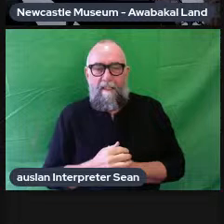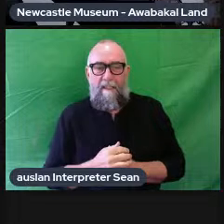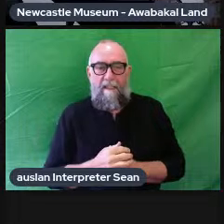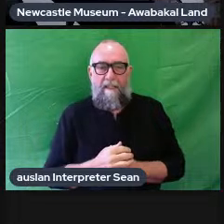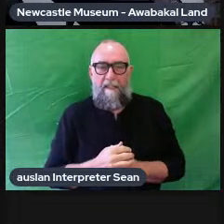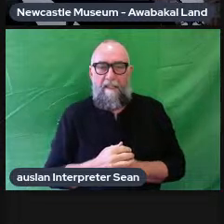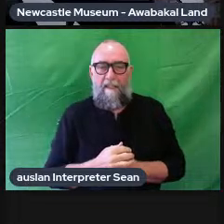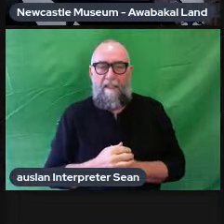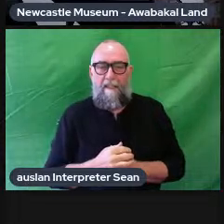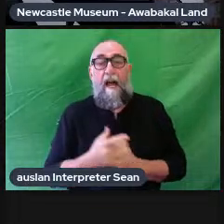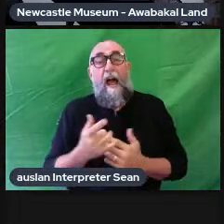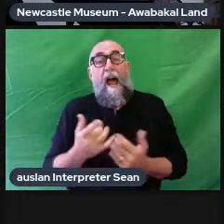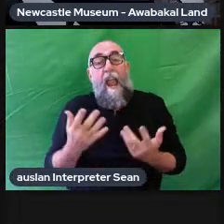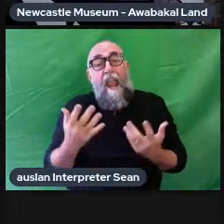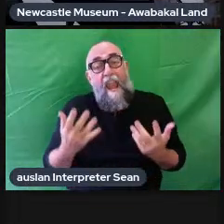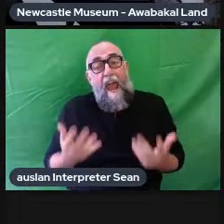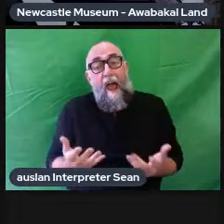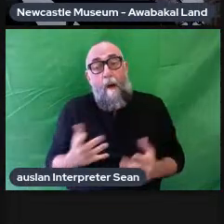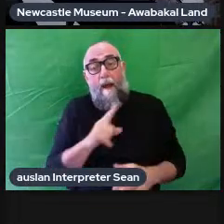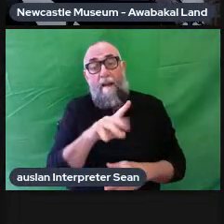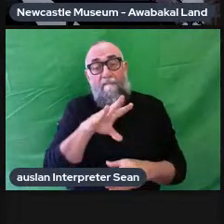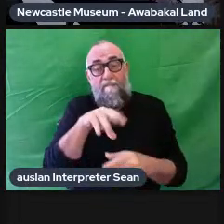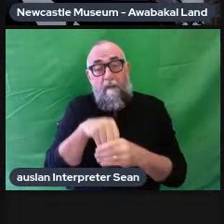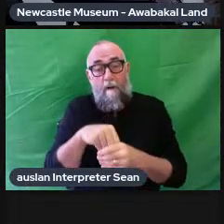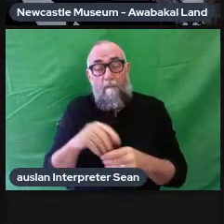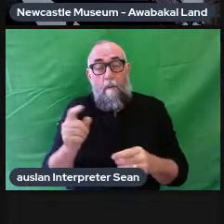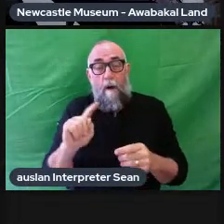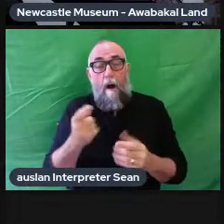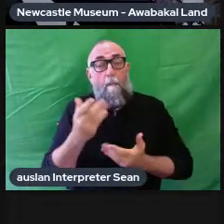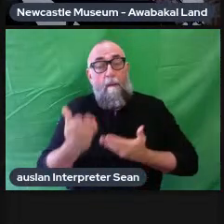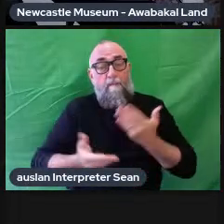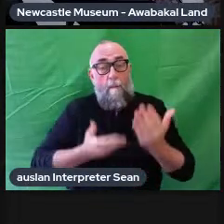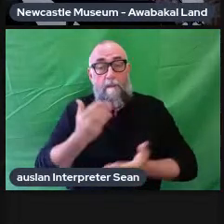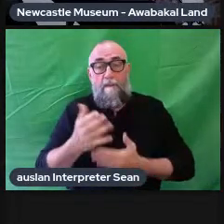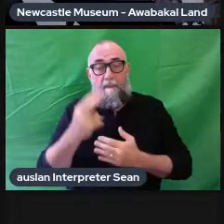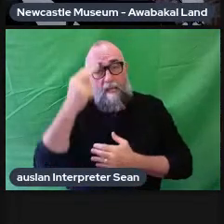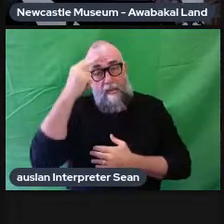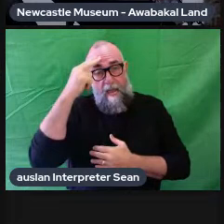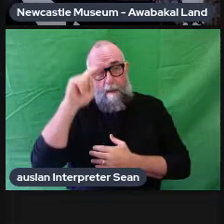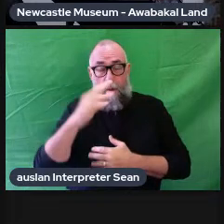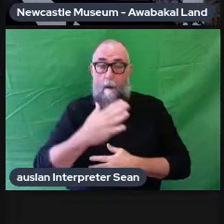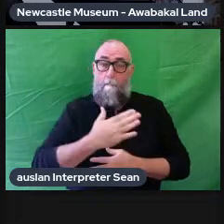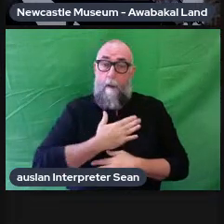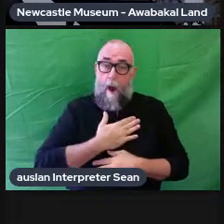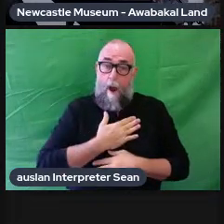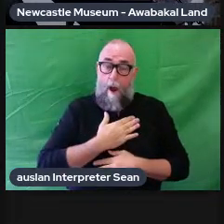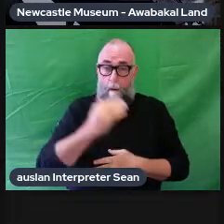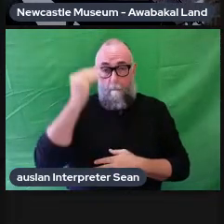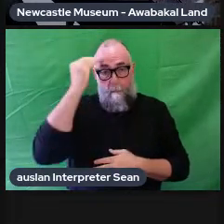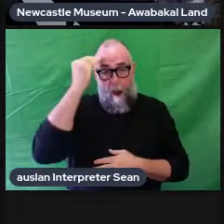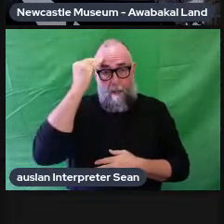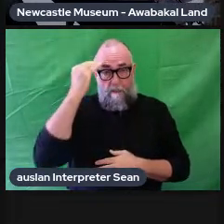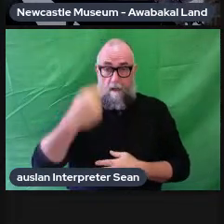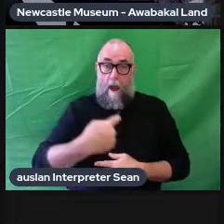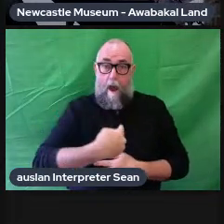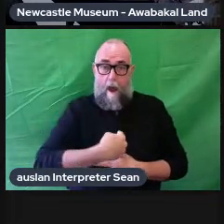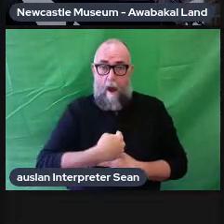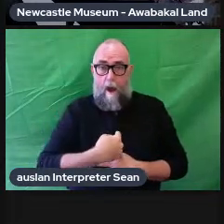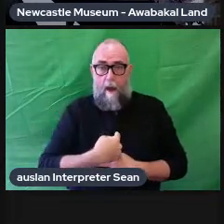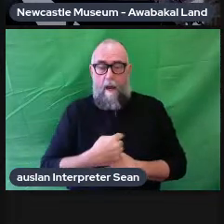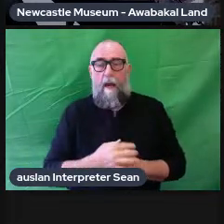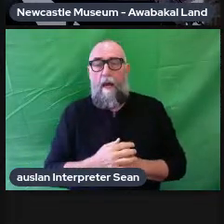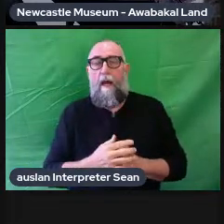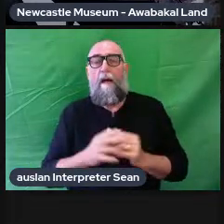Then he even starred in a local performance called My Mind's Eye, which was a wonderful project where a bunch